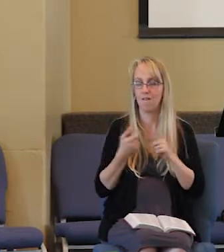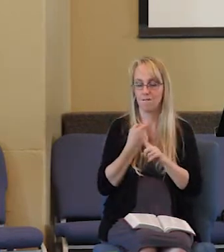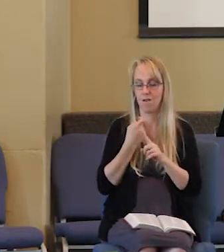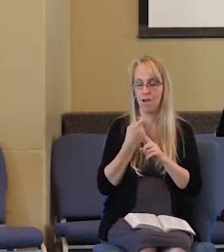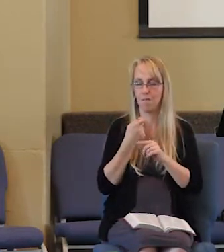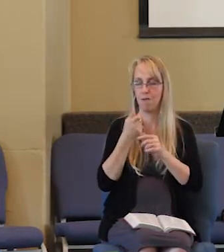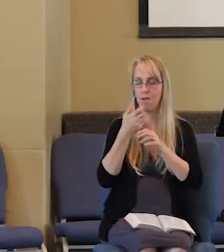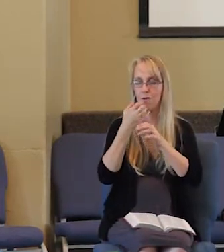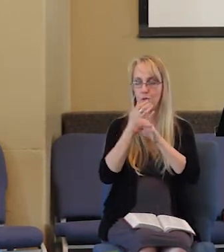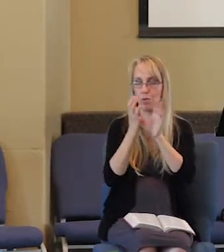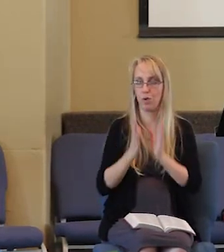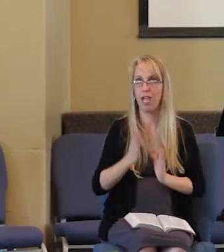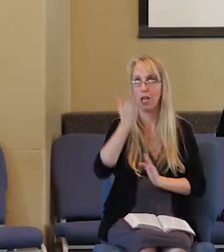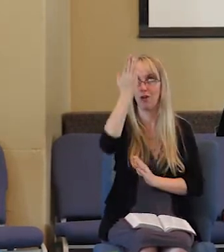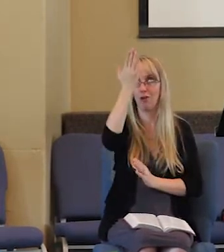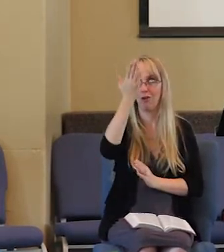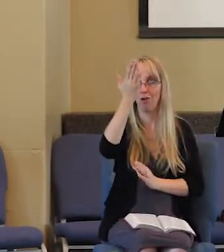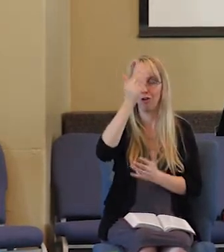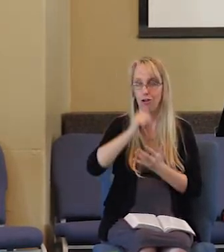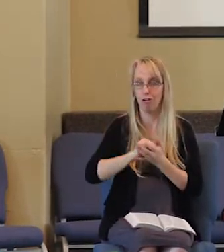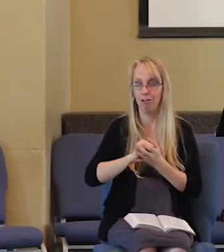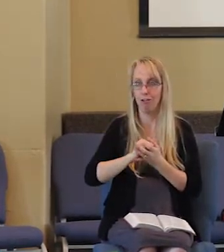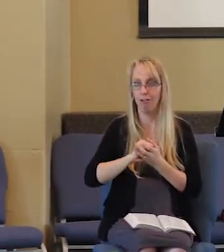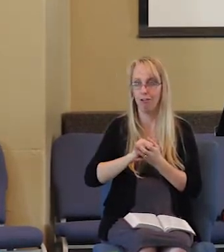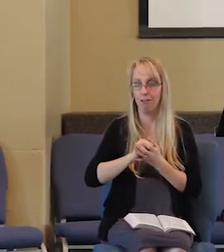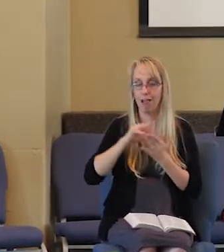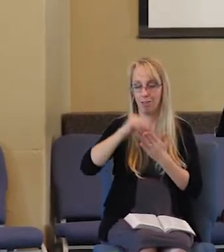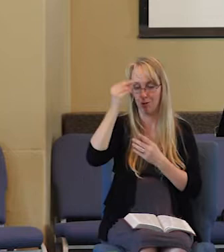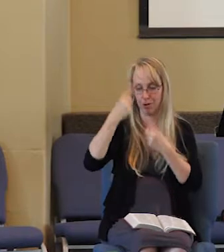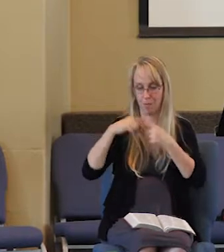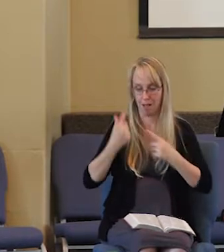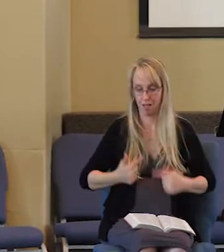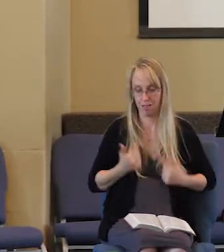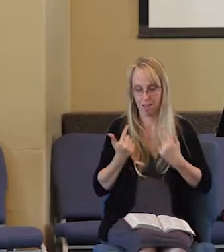from the Creator. He learned about life